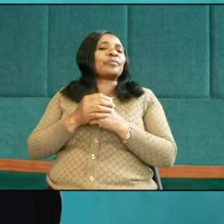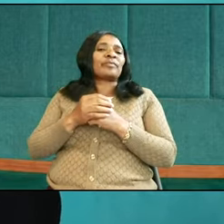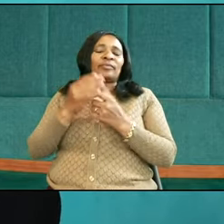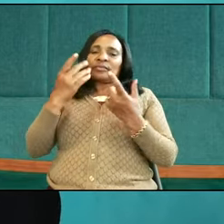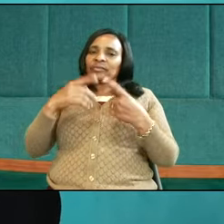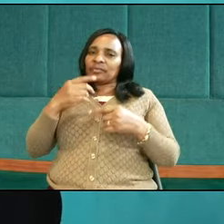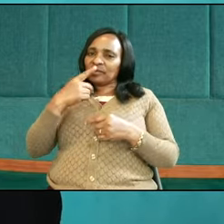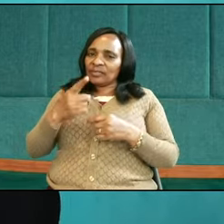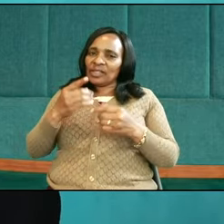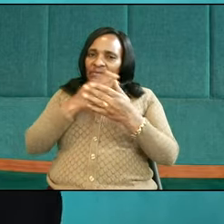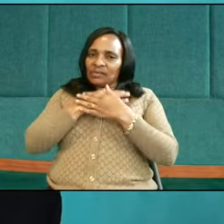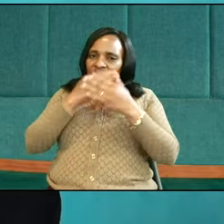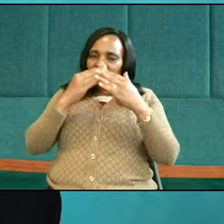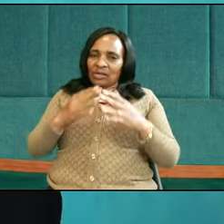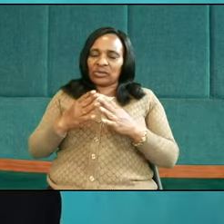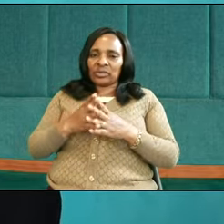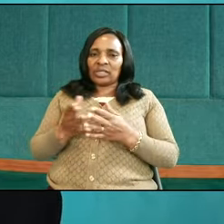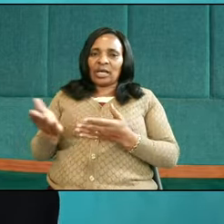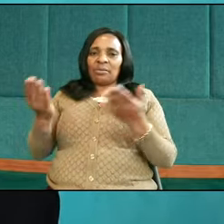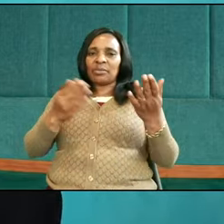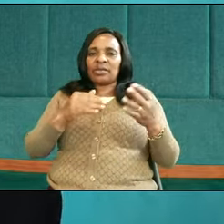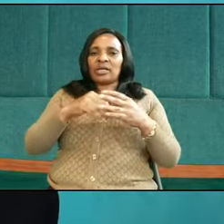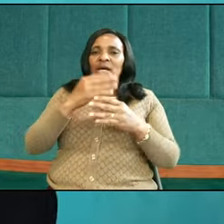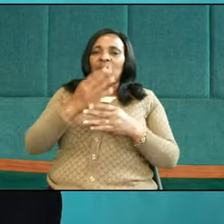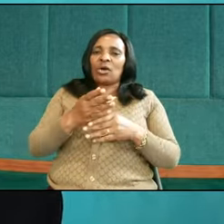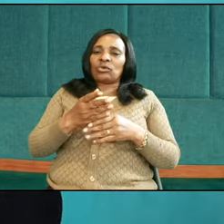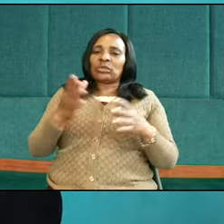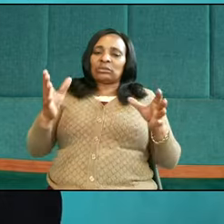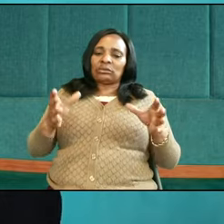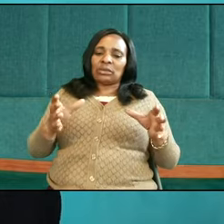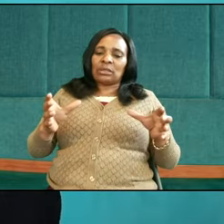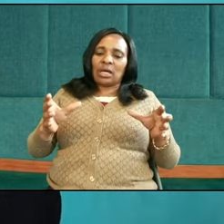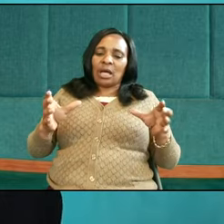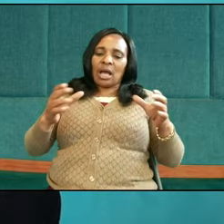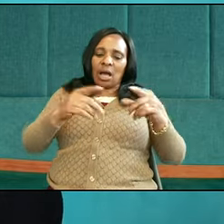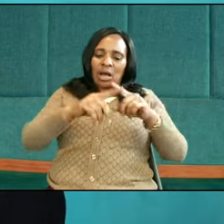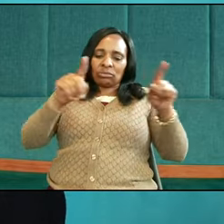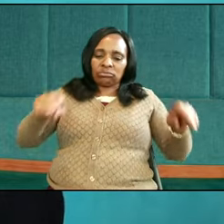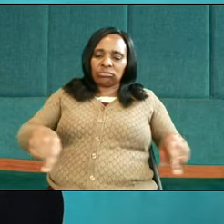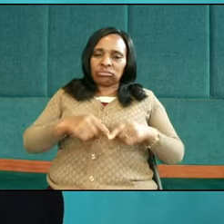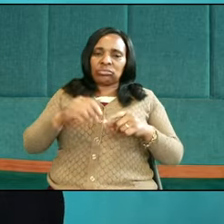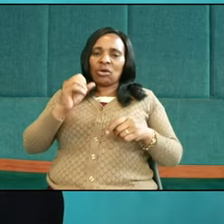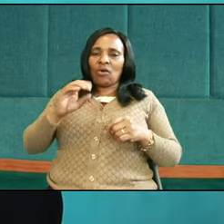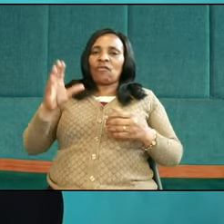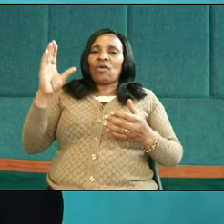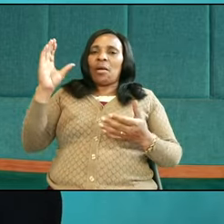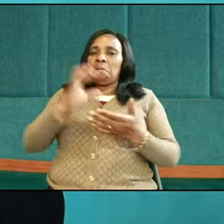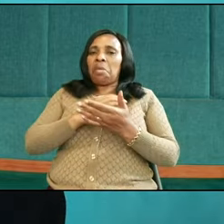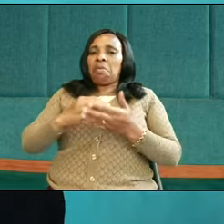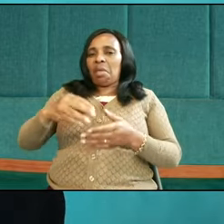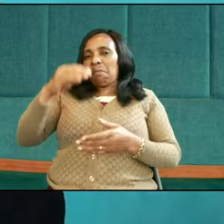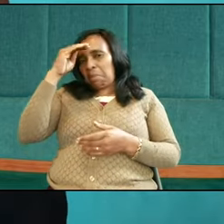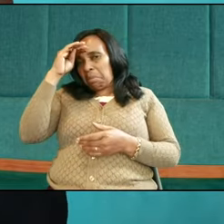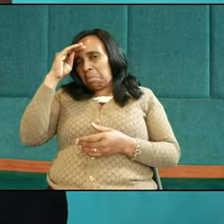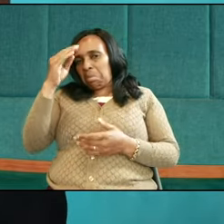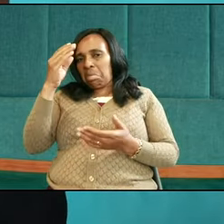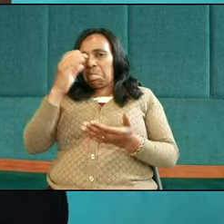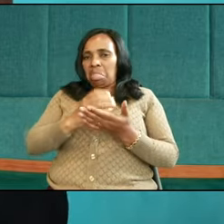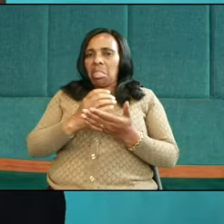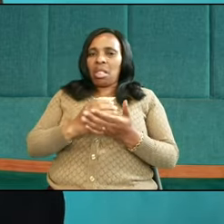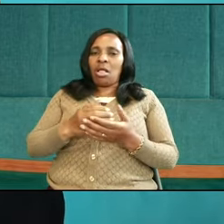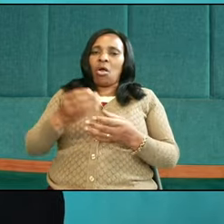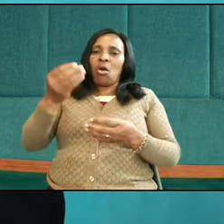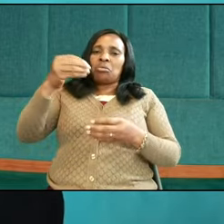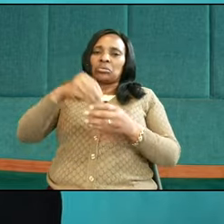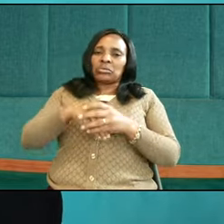say you are at your friend's house and then they bring out a crate of beer and they start drinking. Yeah. They replace the beer with the wine.